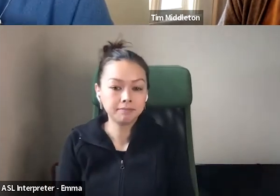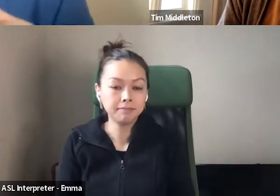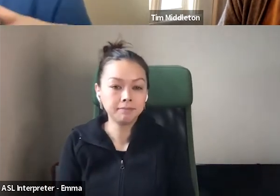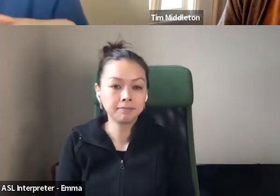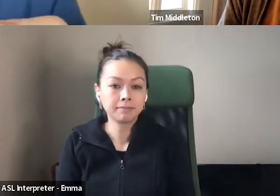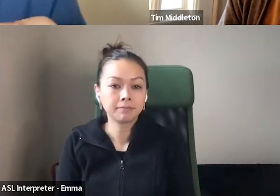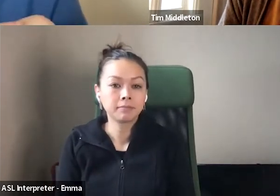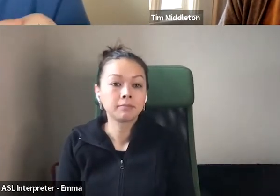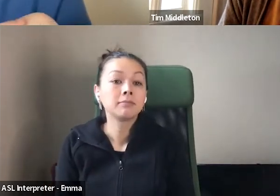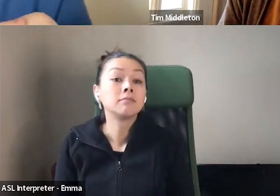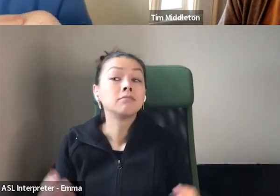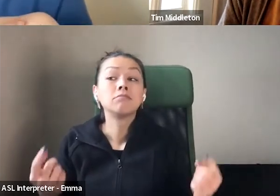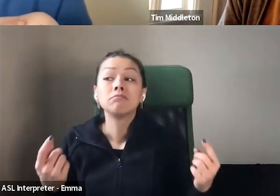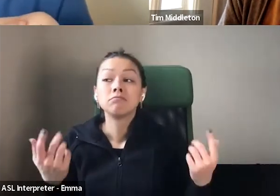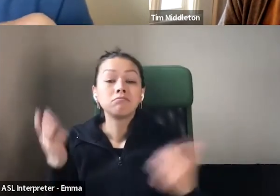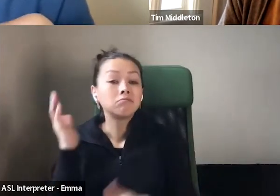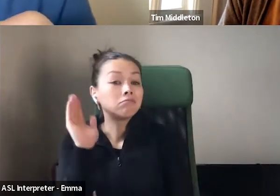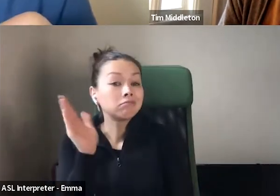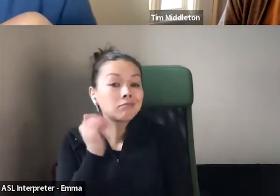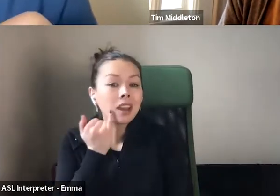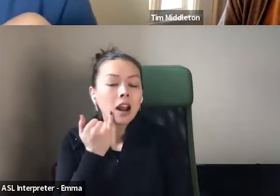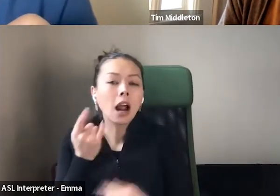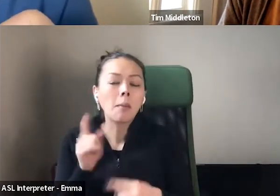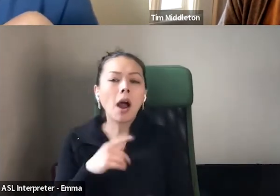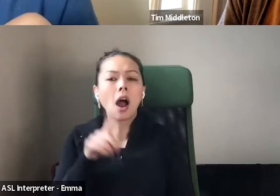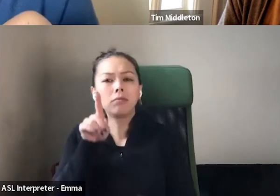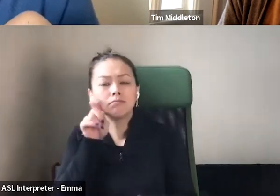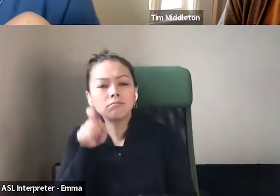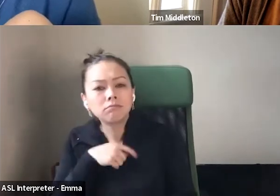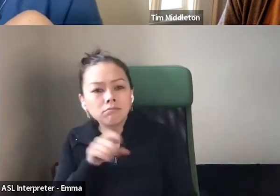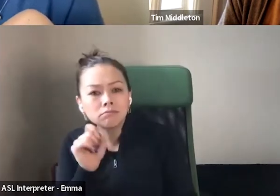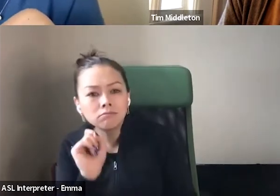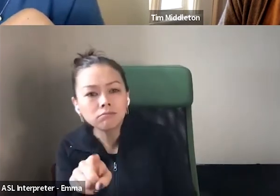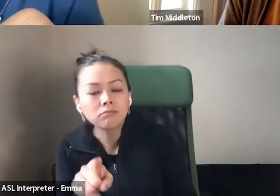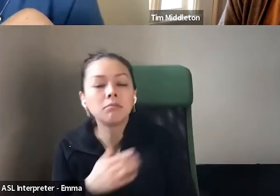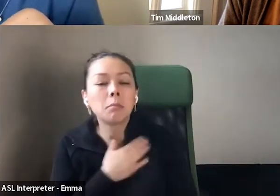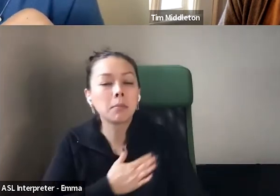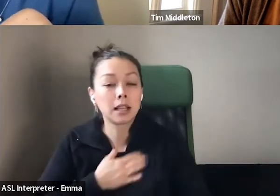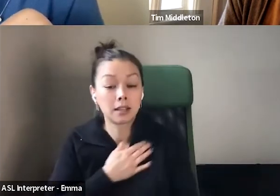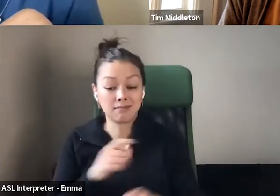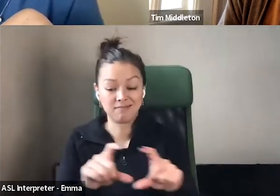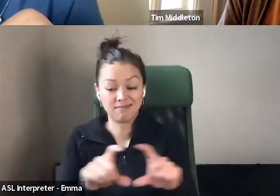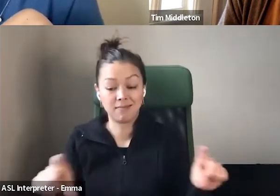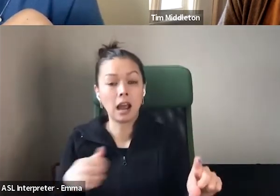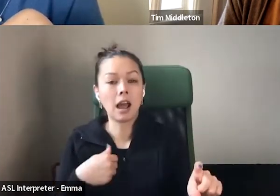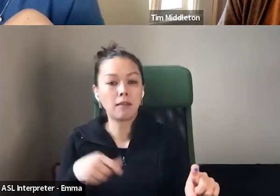If during the presentation you have questions for the speakers, please use the Q&A panel, found in the bottom menu.